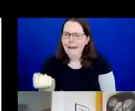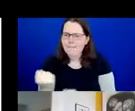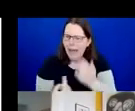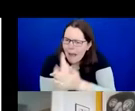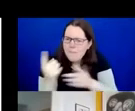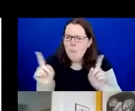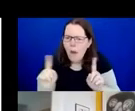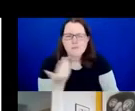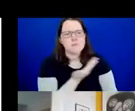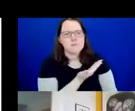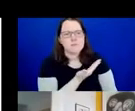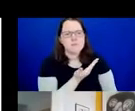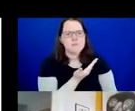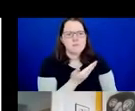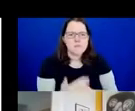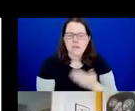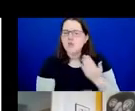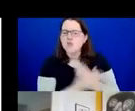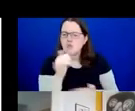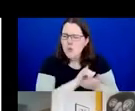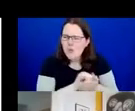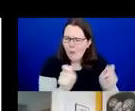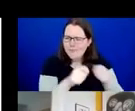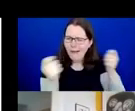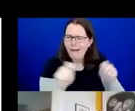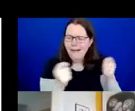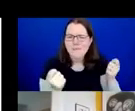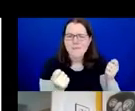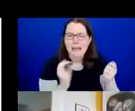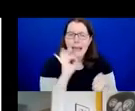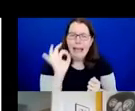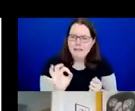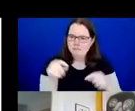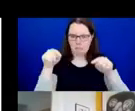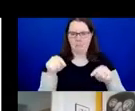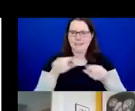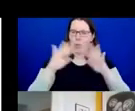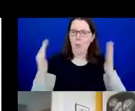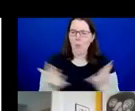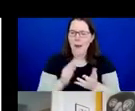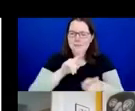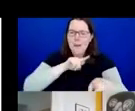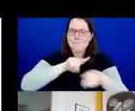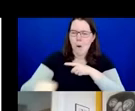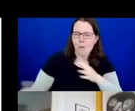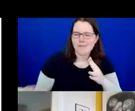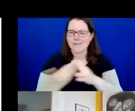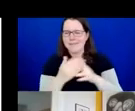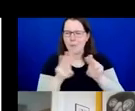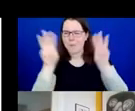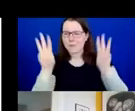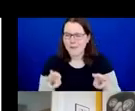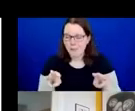asked, is this the world's most accessible museum? It's a bit of a big claim, and it may or may not be true. But